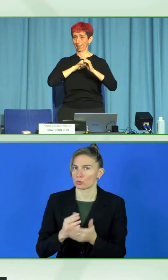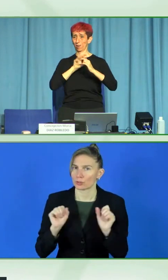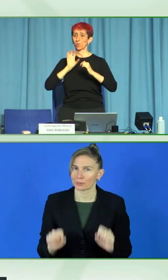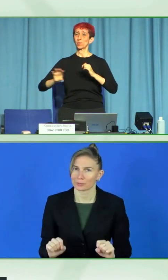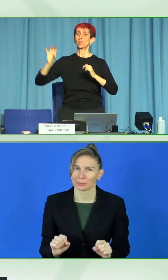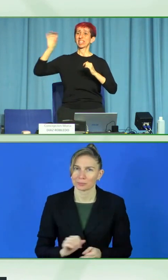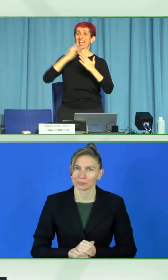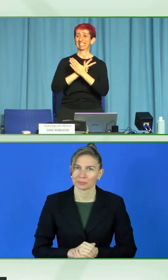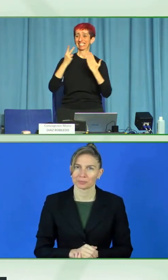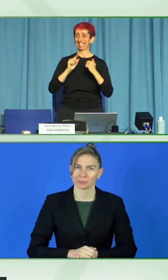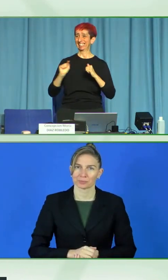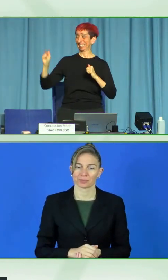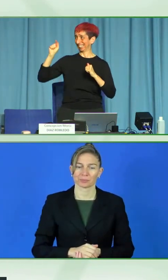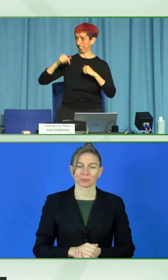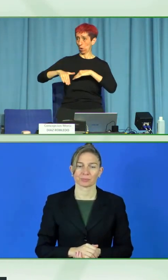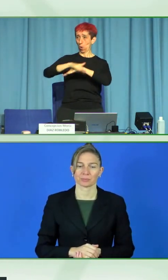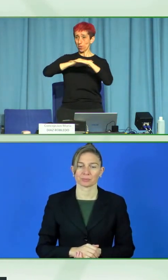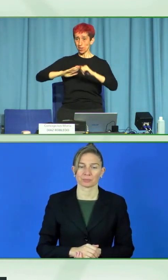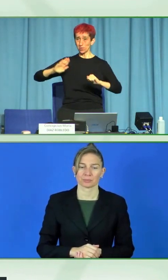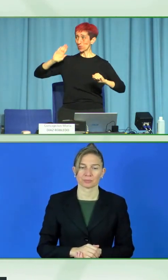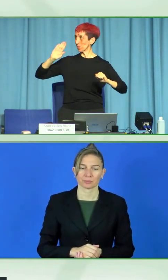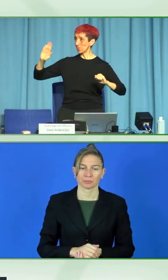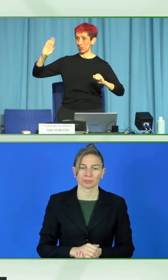As visual is a very innovative